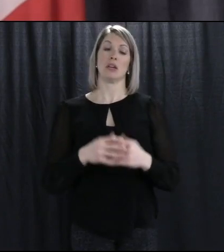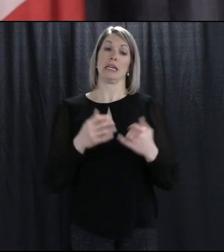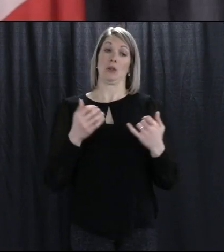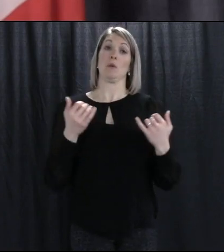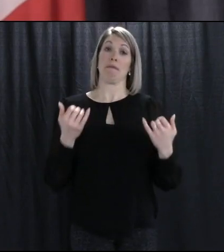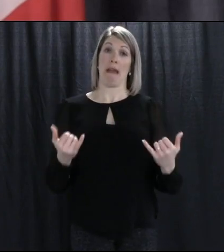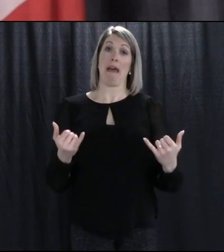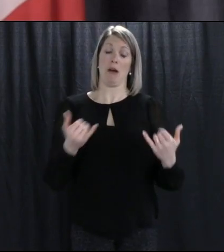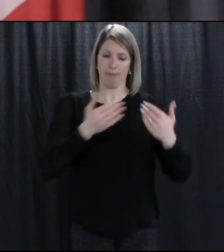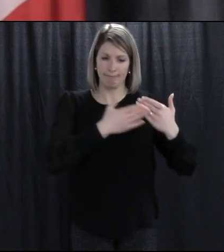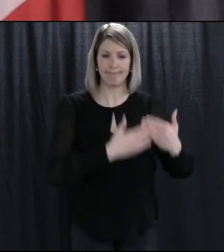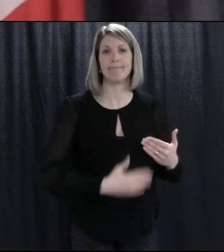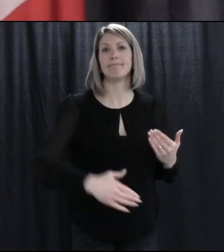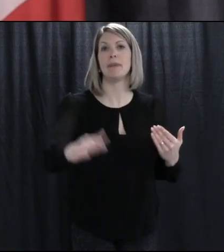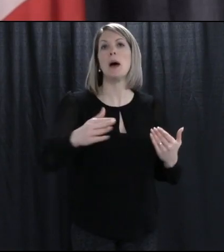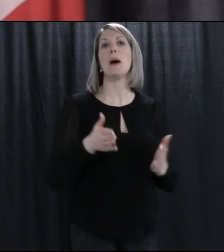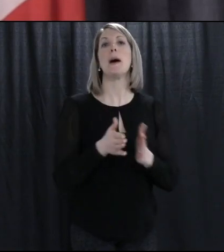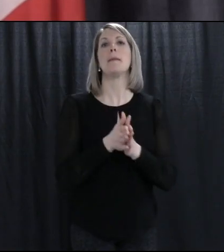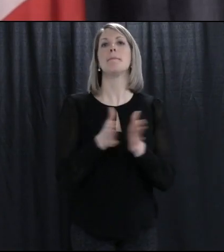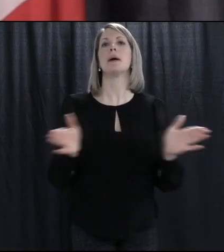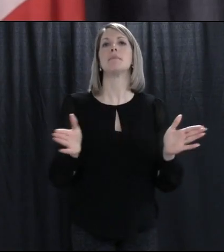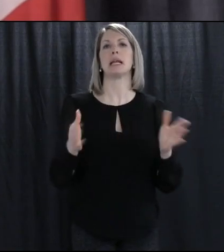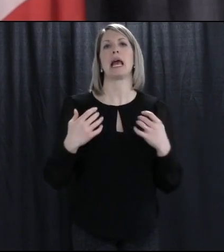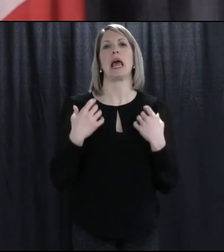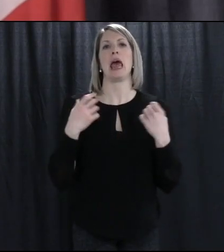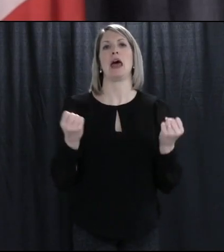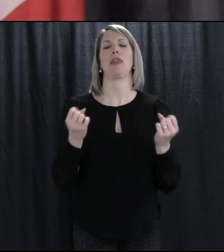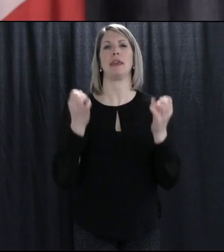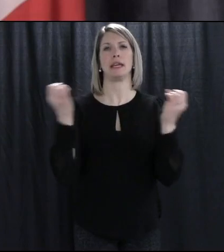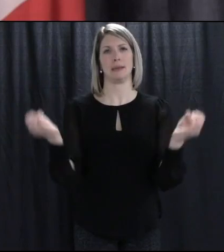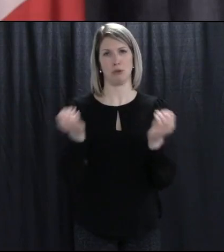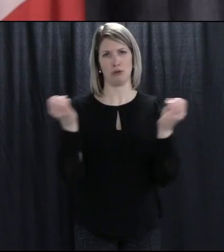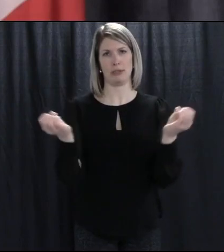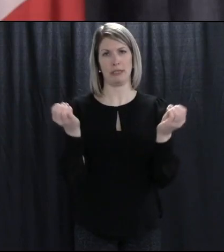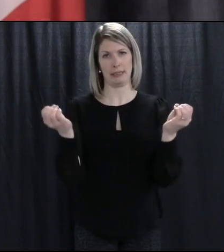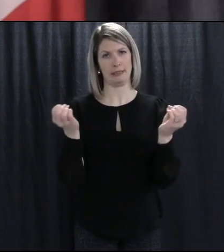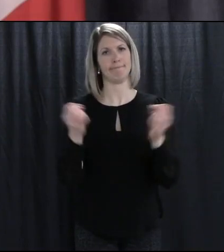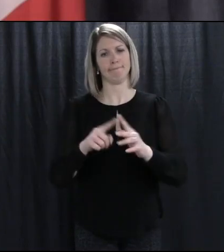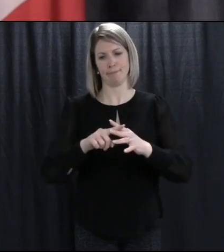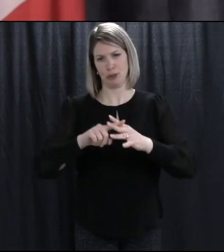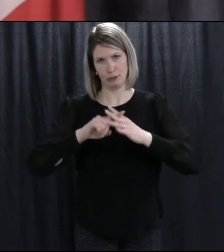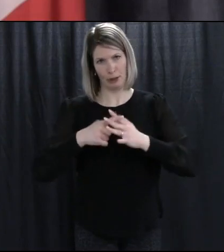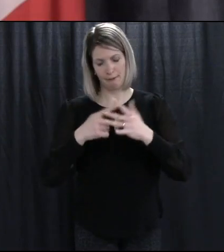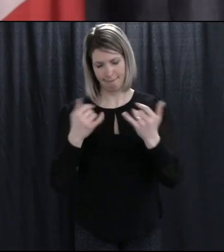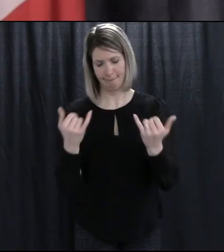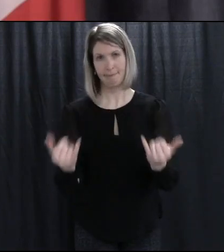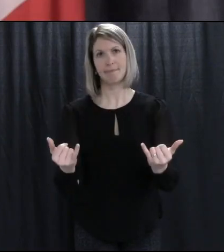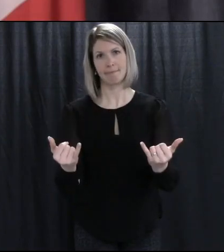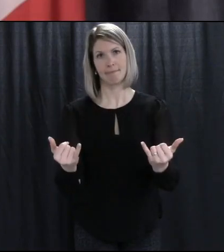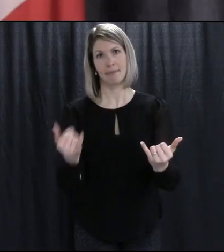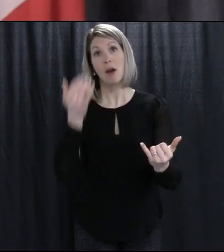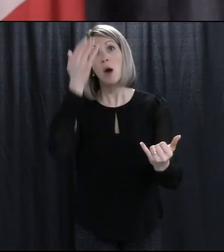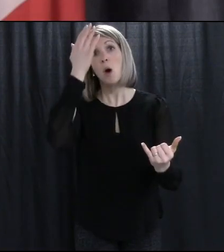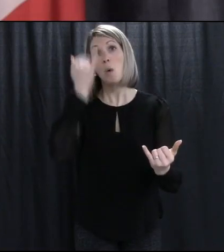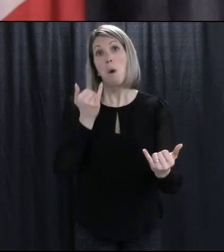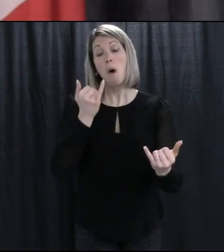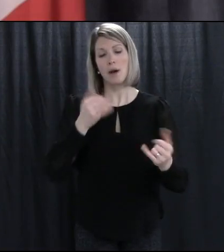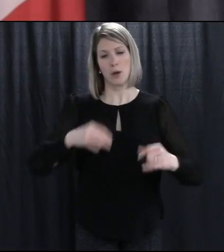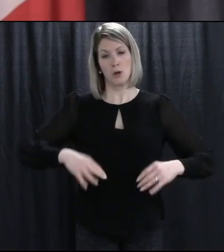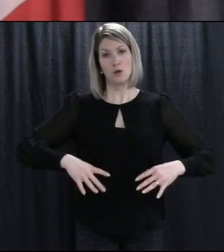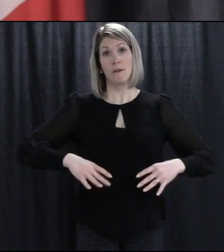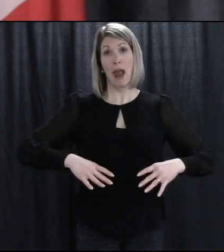emergency. I want to reassure the public that these measures are put in place not because our situation has